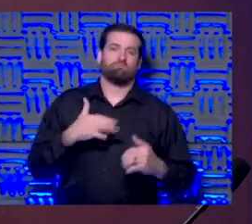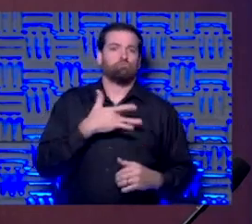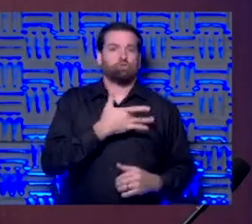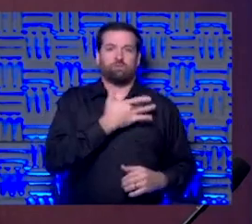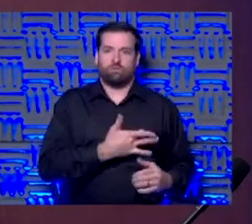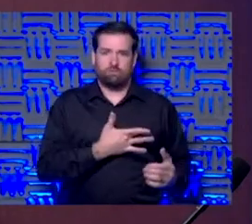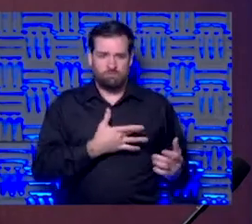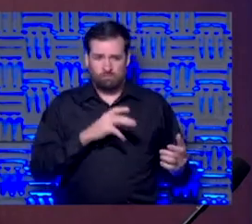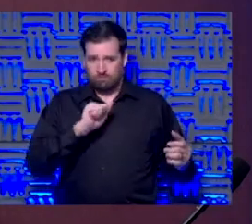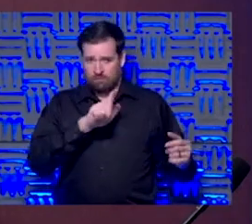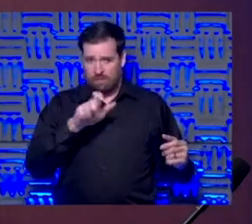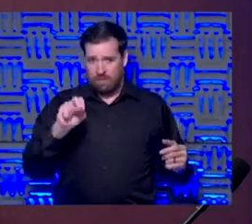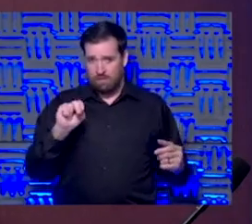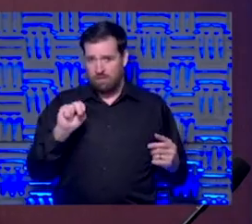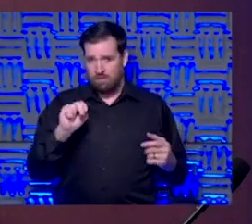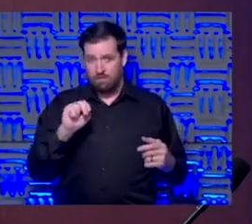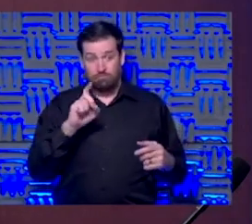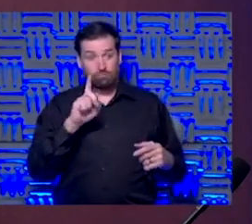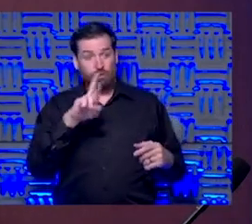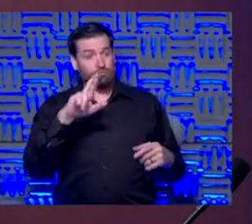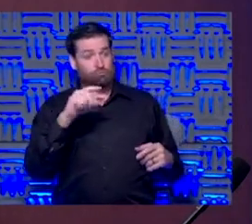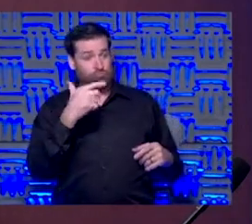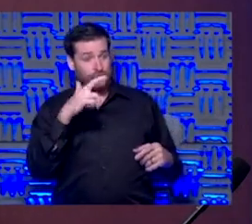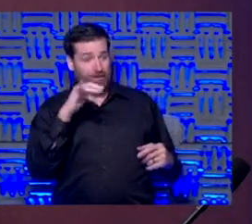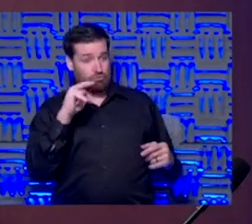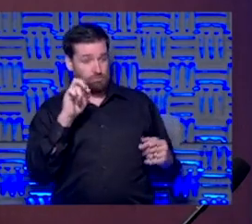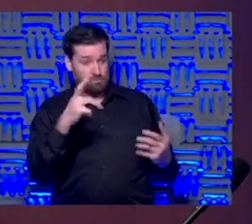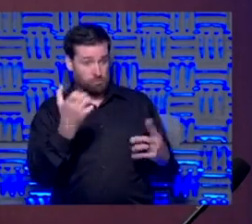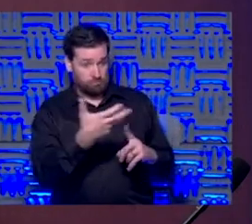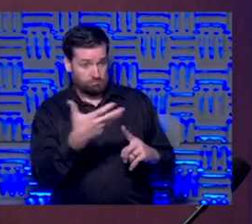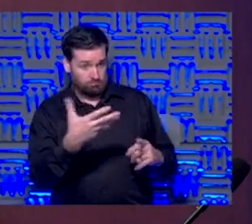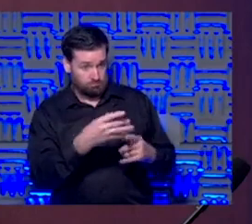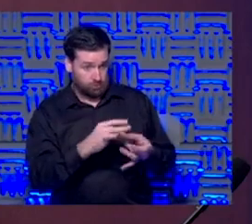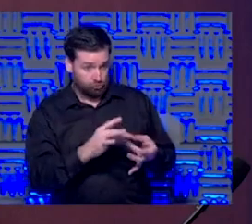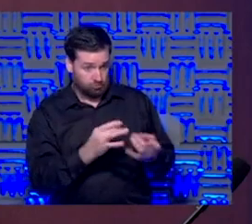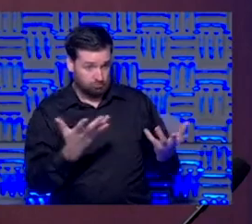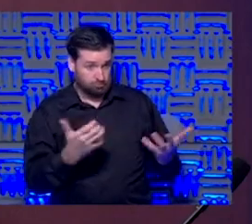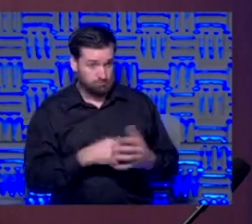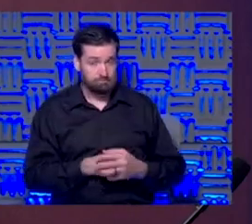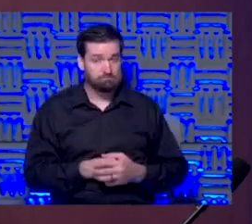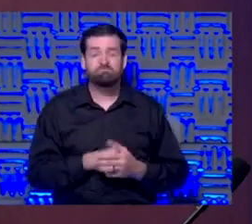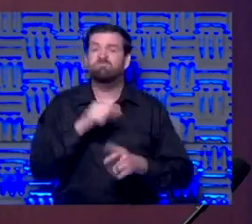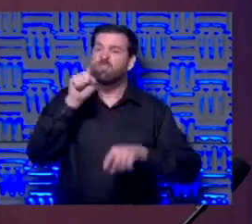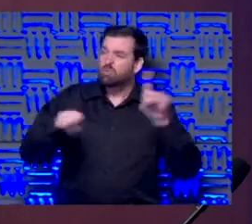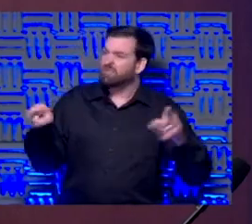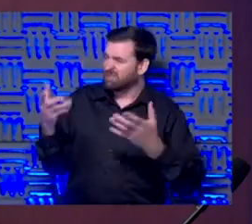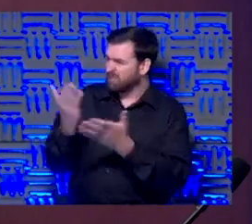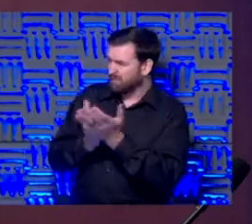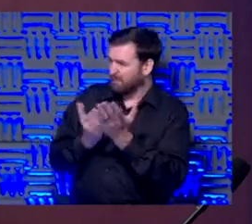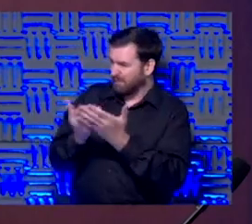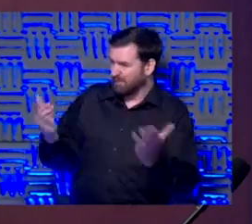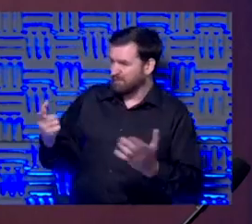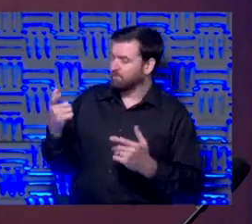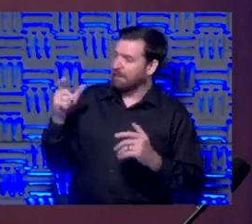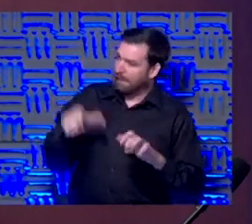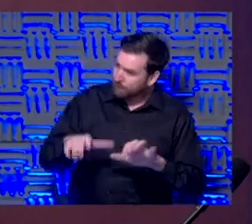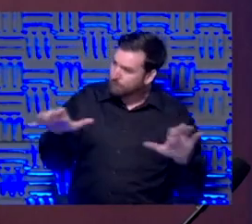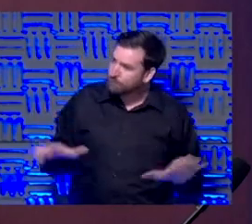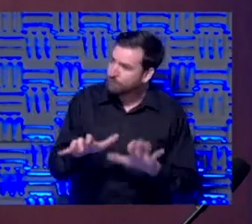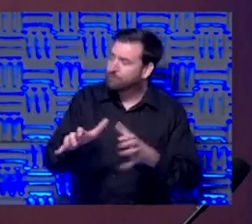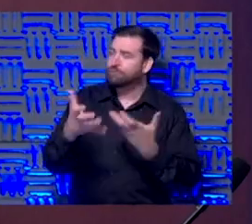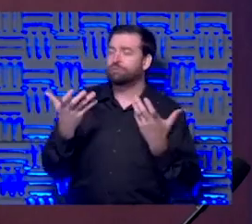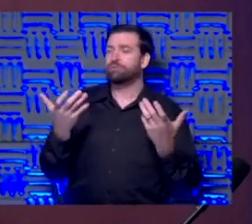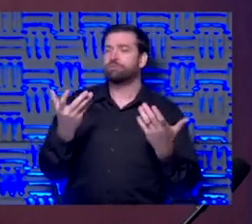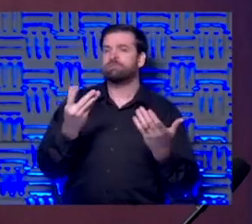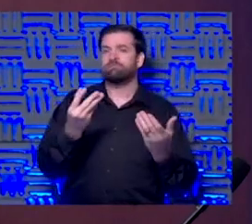if Alan or Dr. Greiner, if you'd like to say more. Other thoughts about that, about the diversity and some of the things you've had to do, and including telling